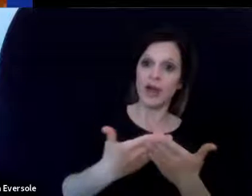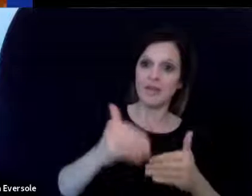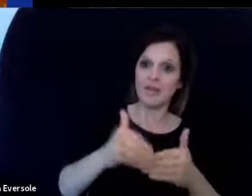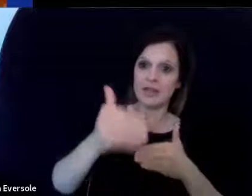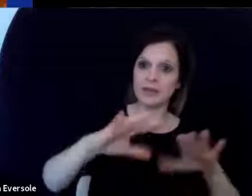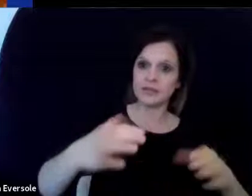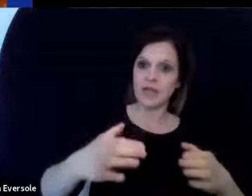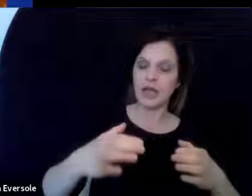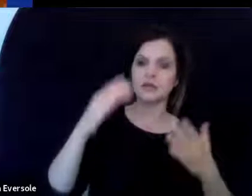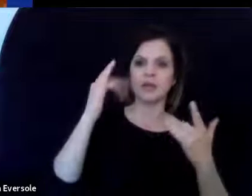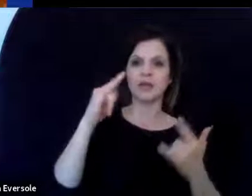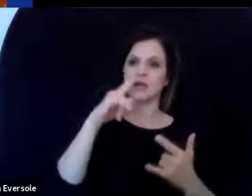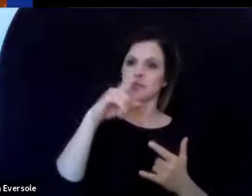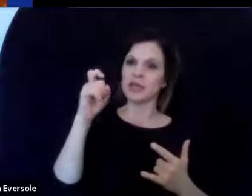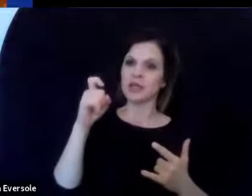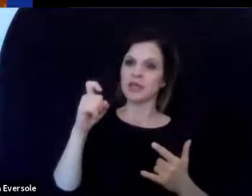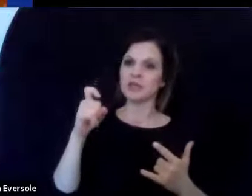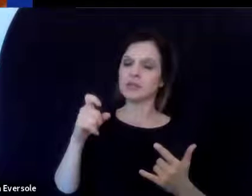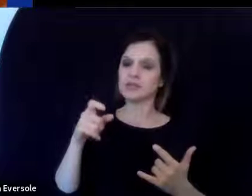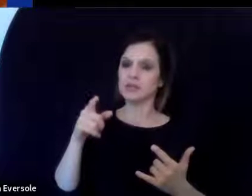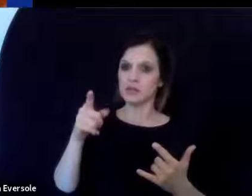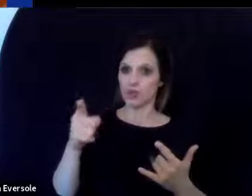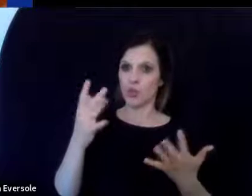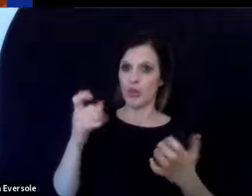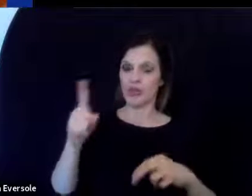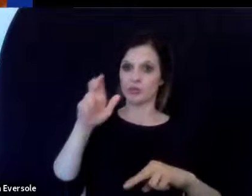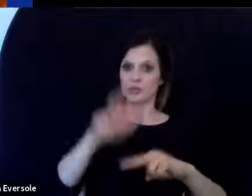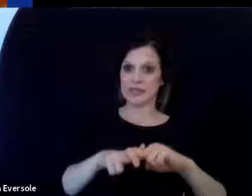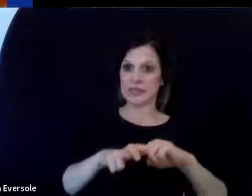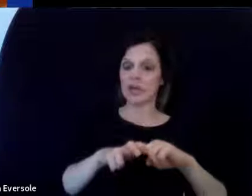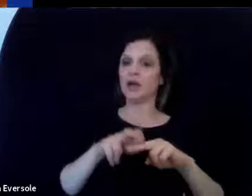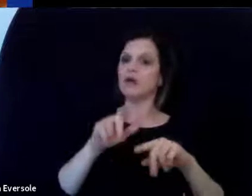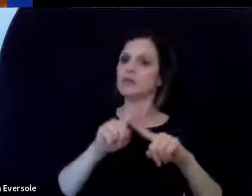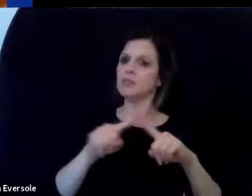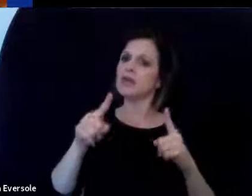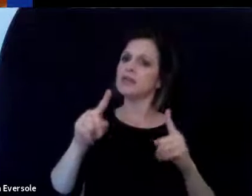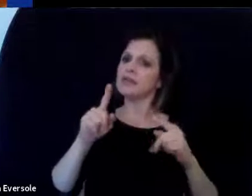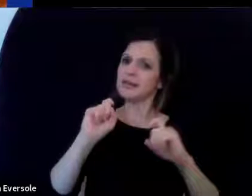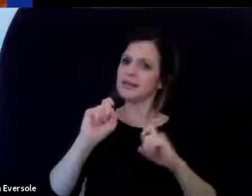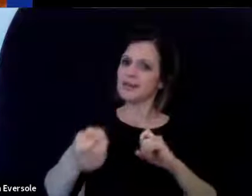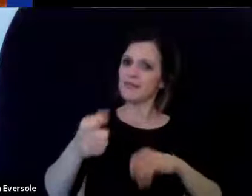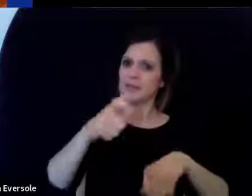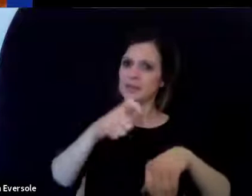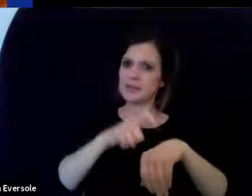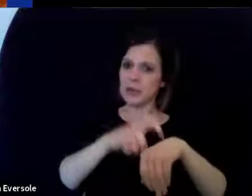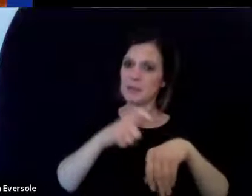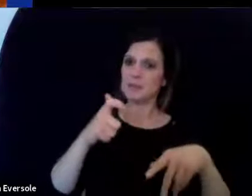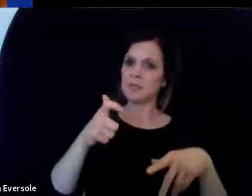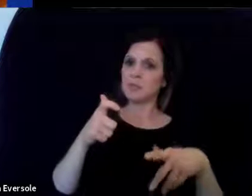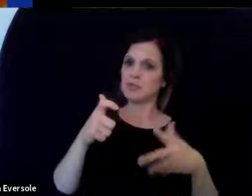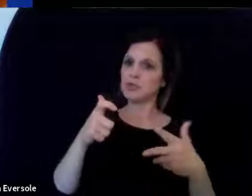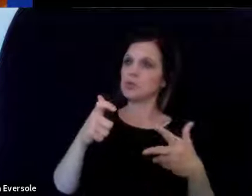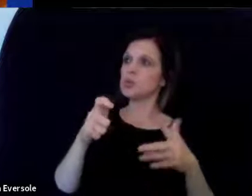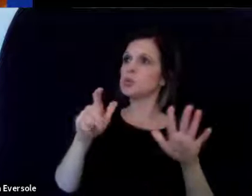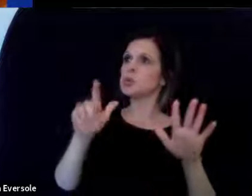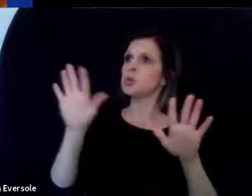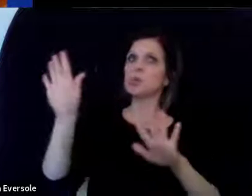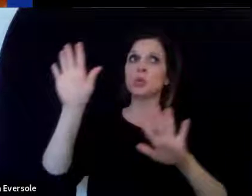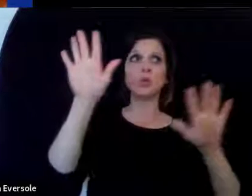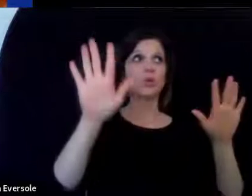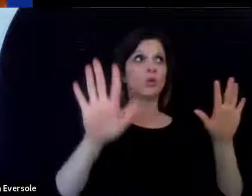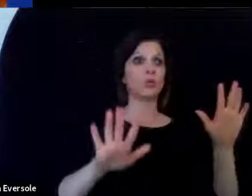their rear end is just supposed to be in their seat at the start of the next class. It's about making every